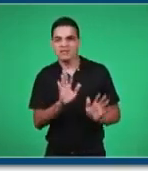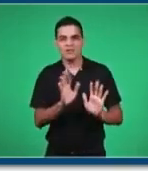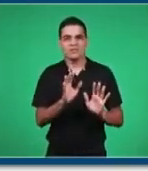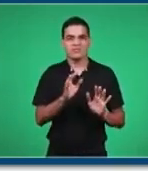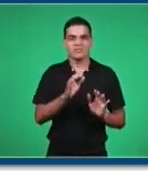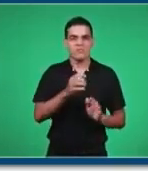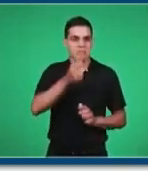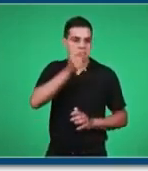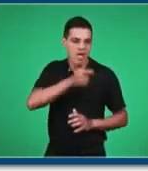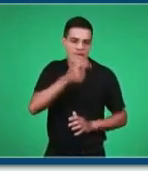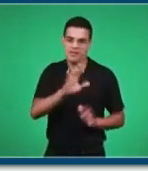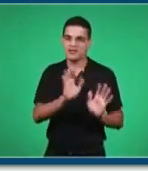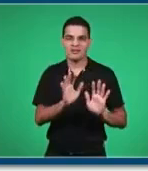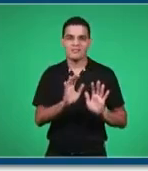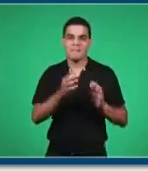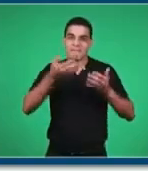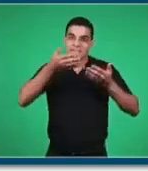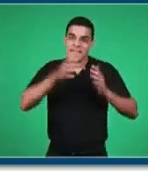Lord.